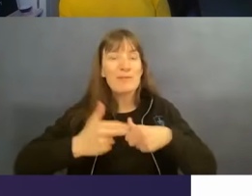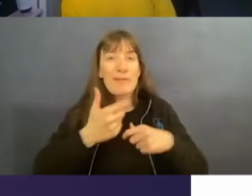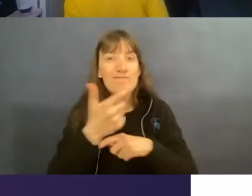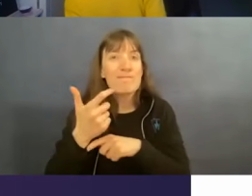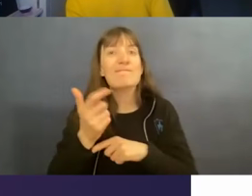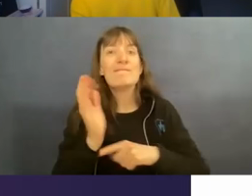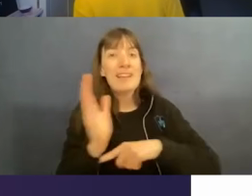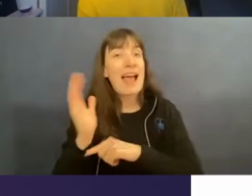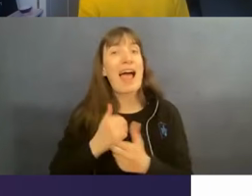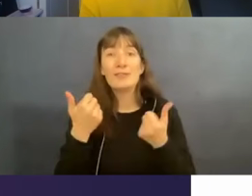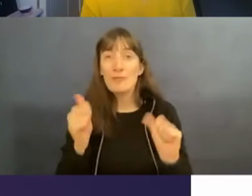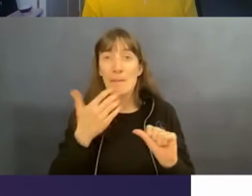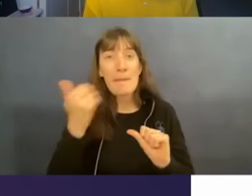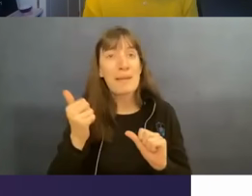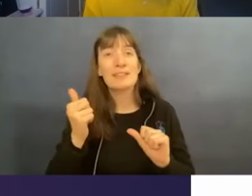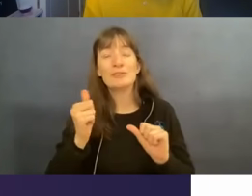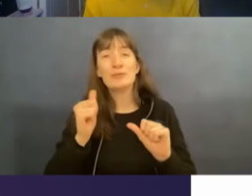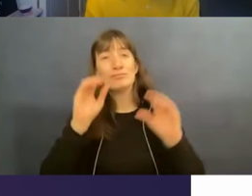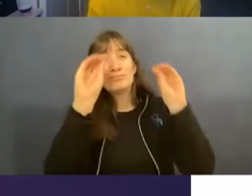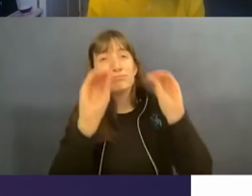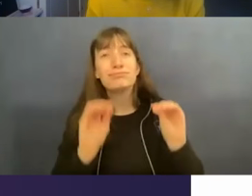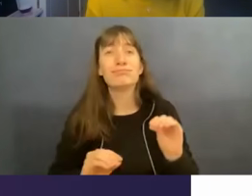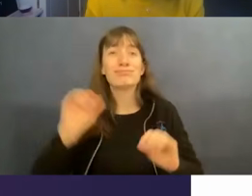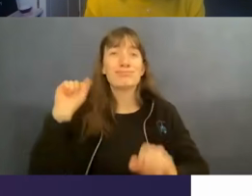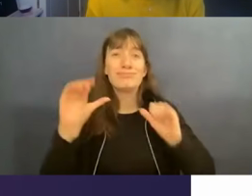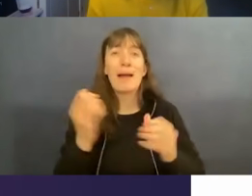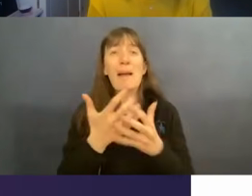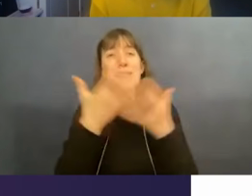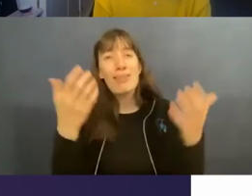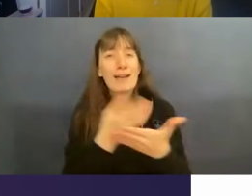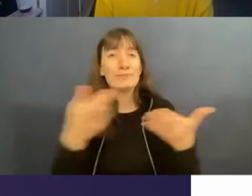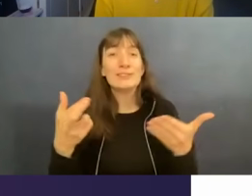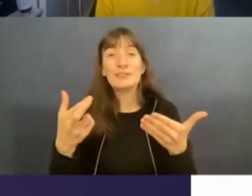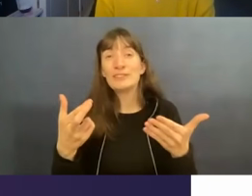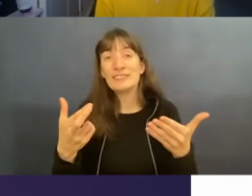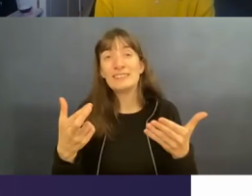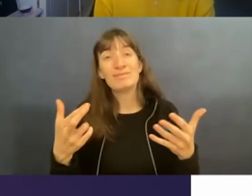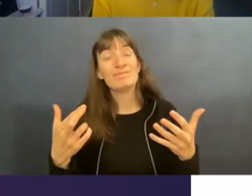much resources and information as possible into these 90 minutes together.